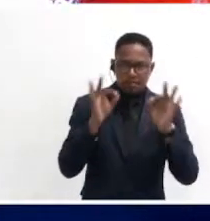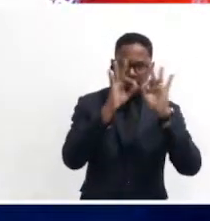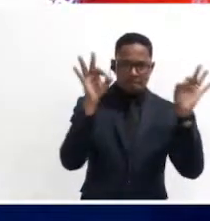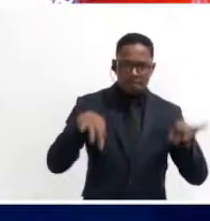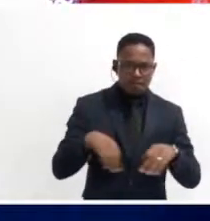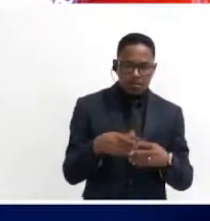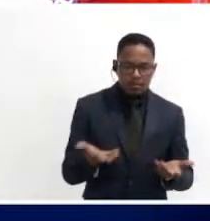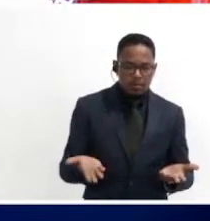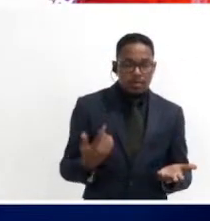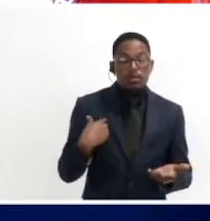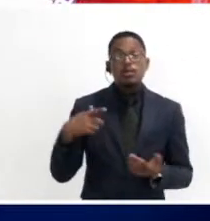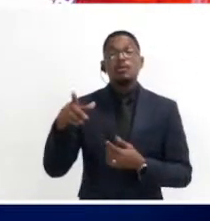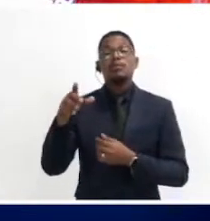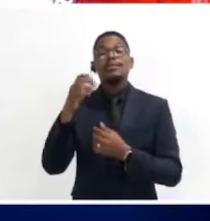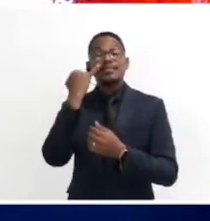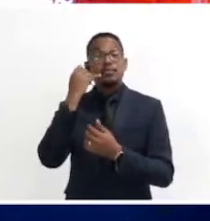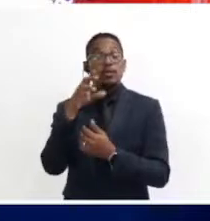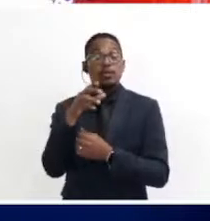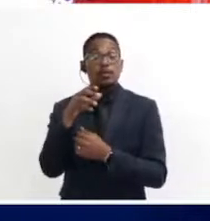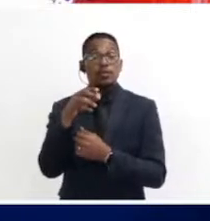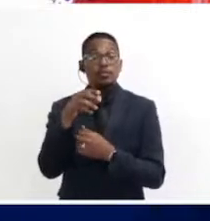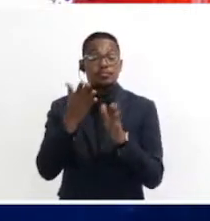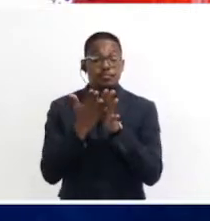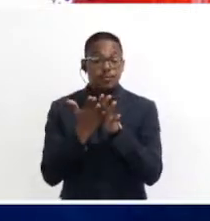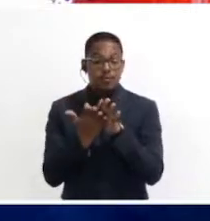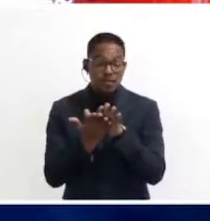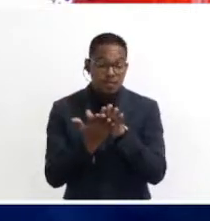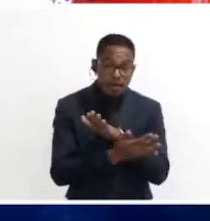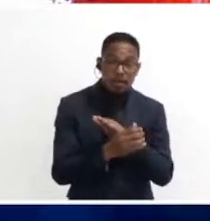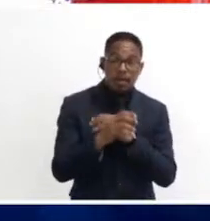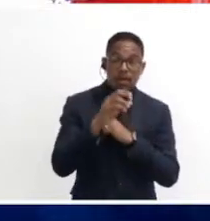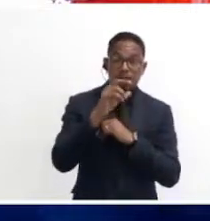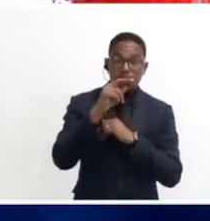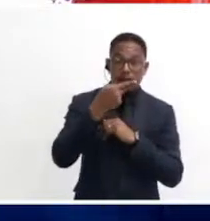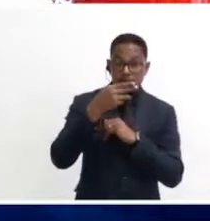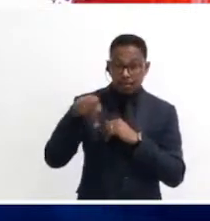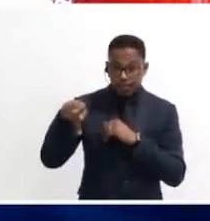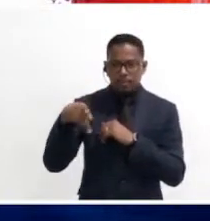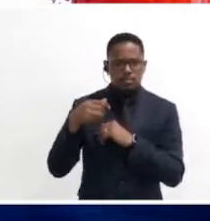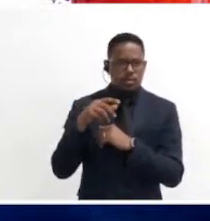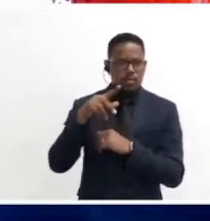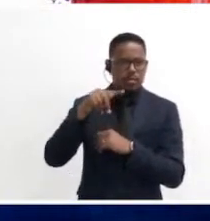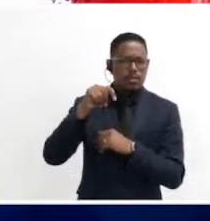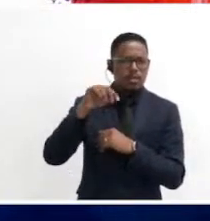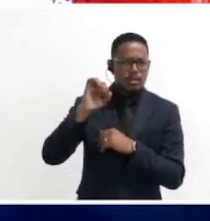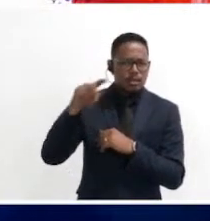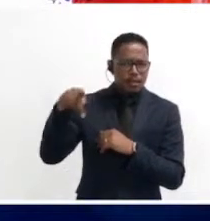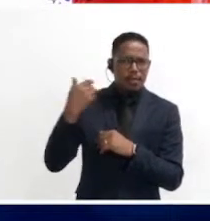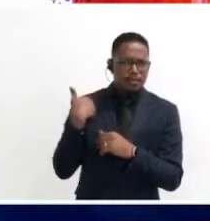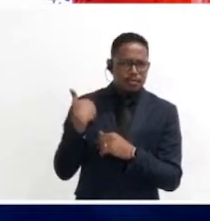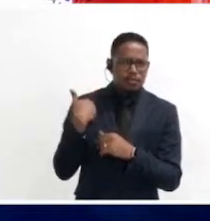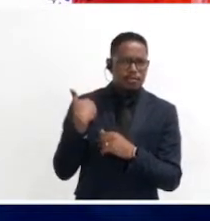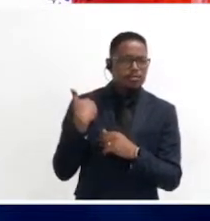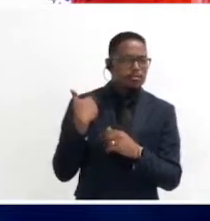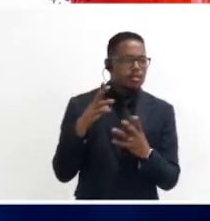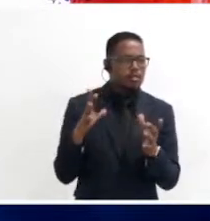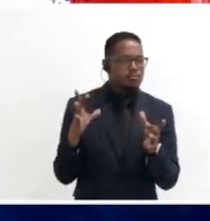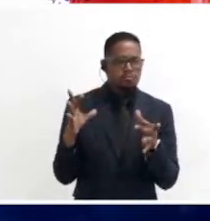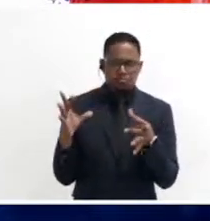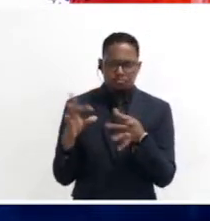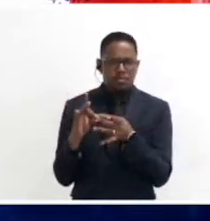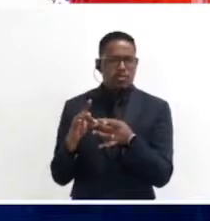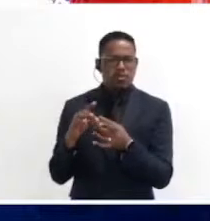to connect in essentially what's almost like a flex circuit film, or what we call a tab tape, to